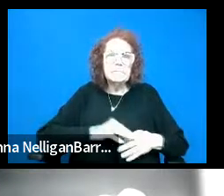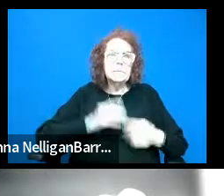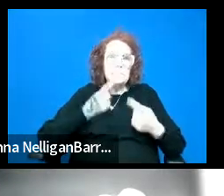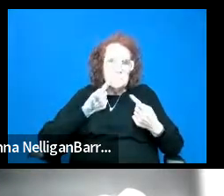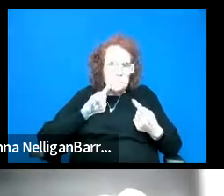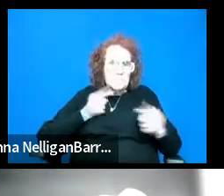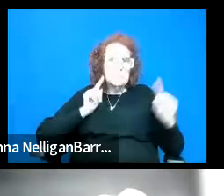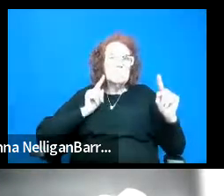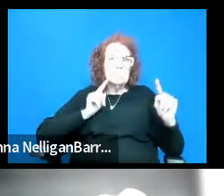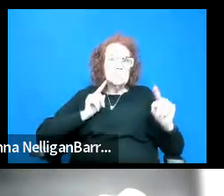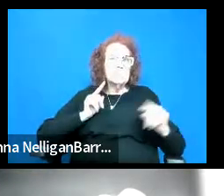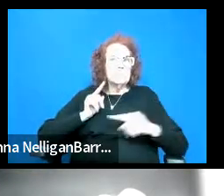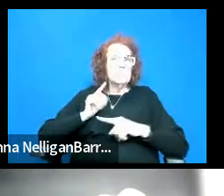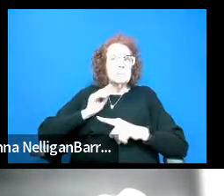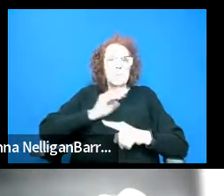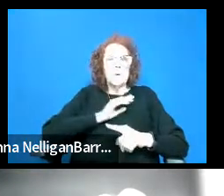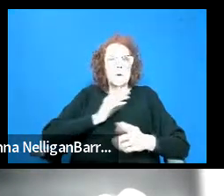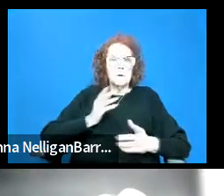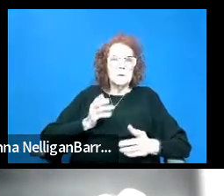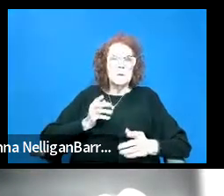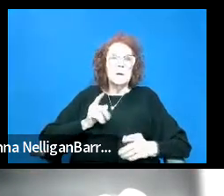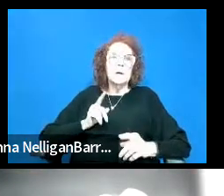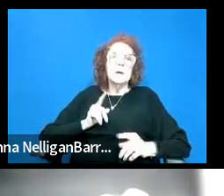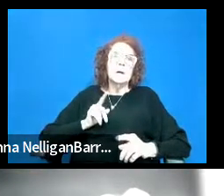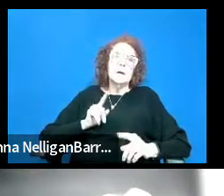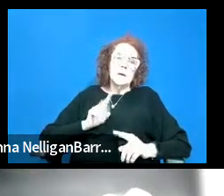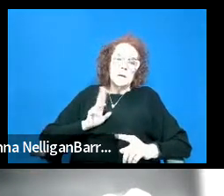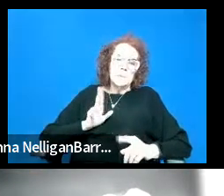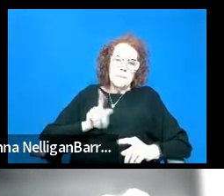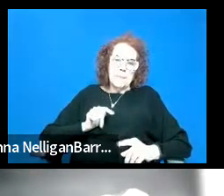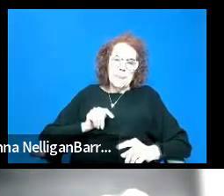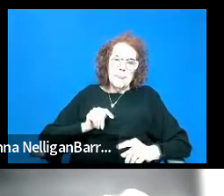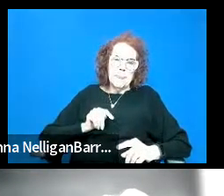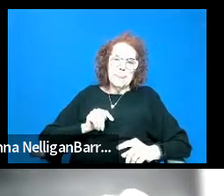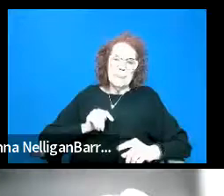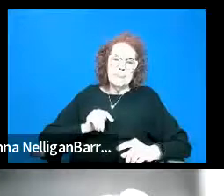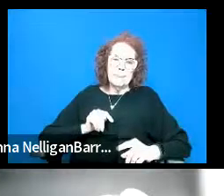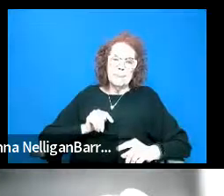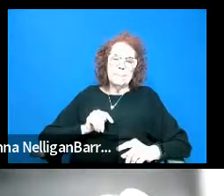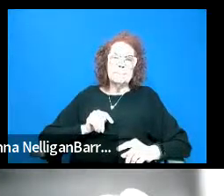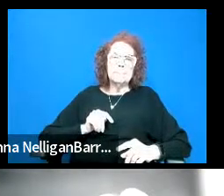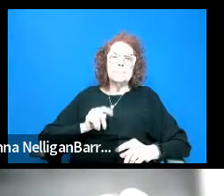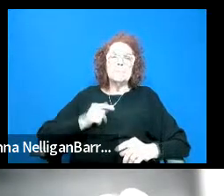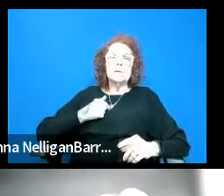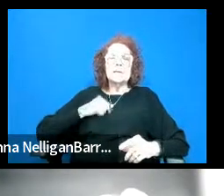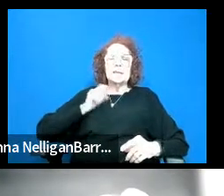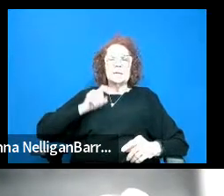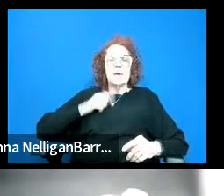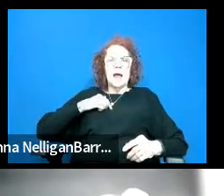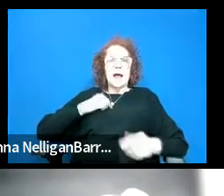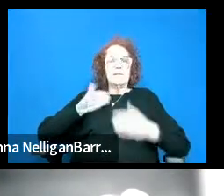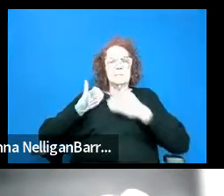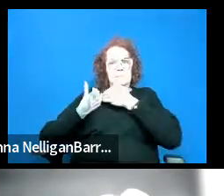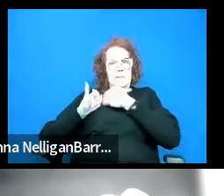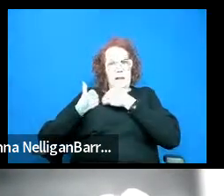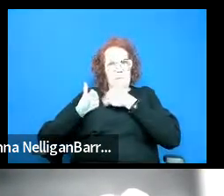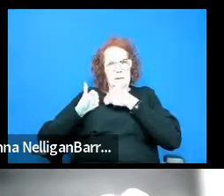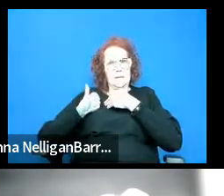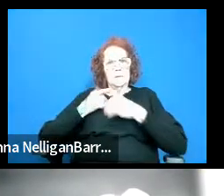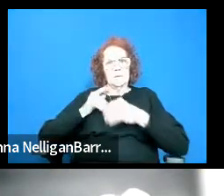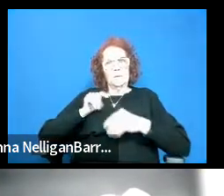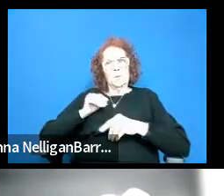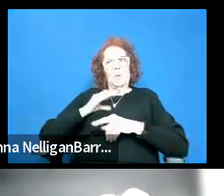to what level of oversight or accountability to council there would end up being.